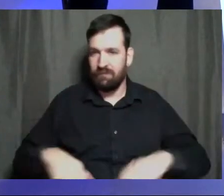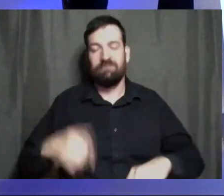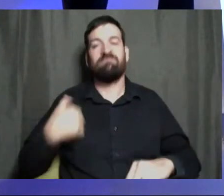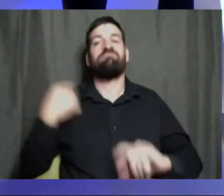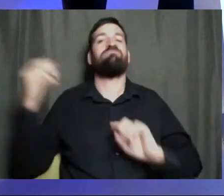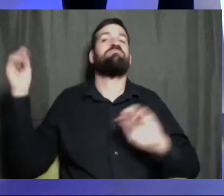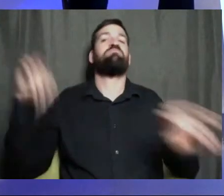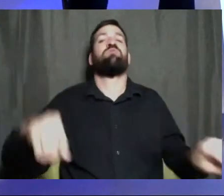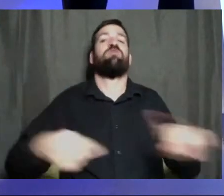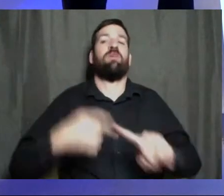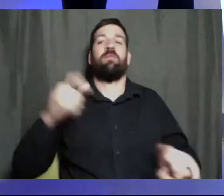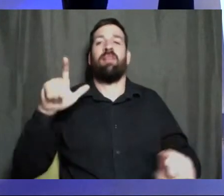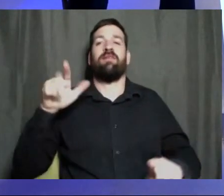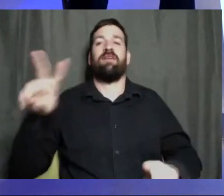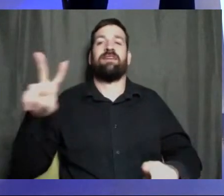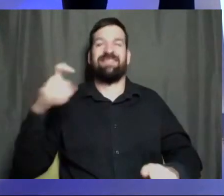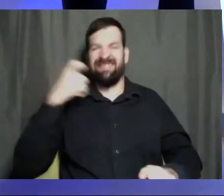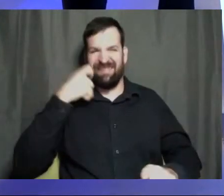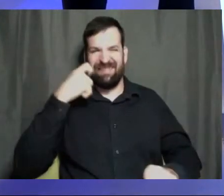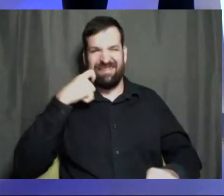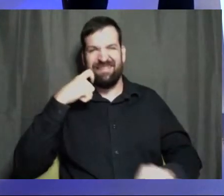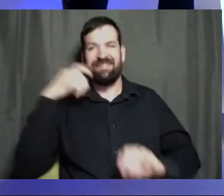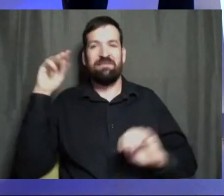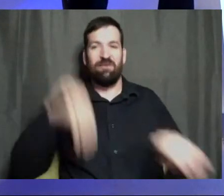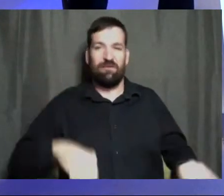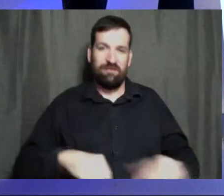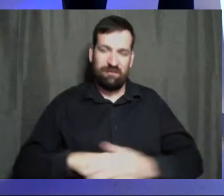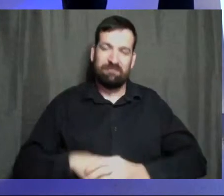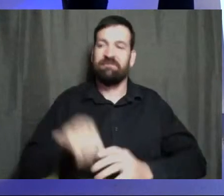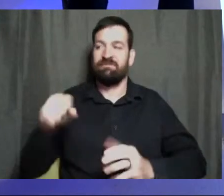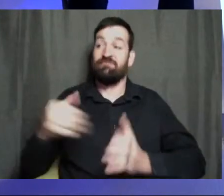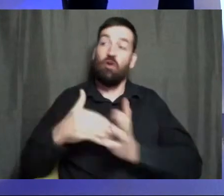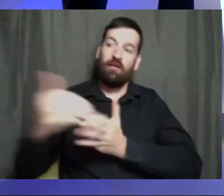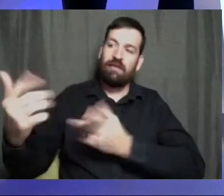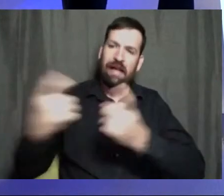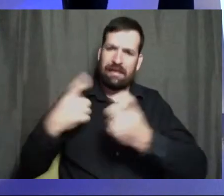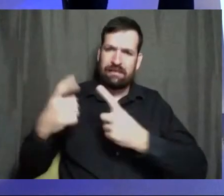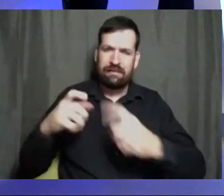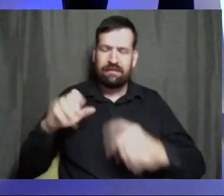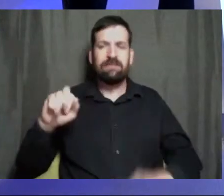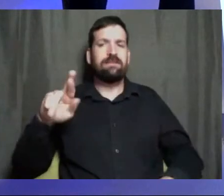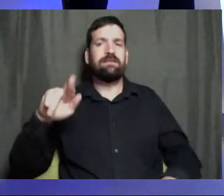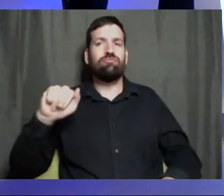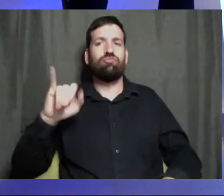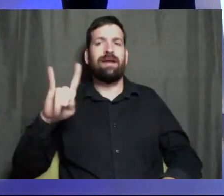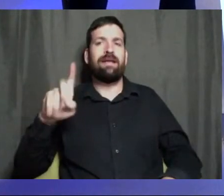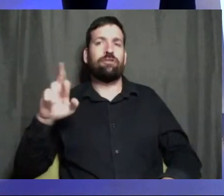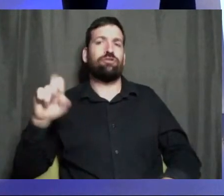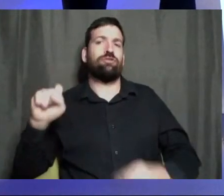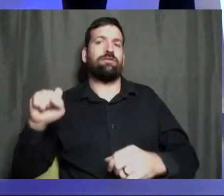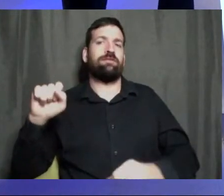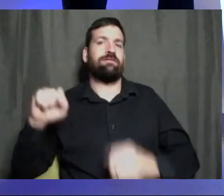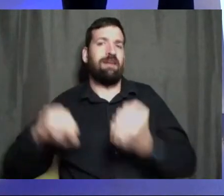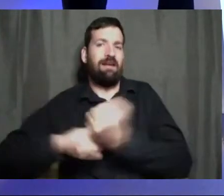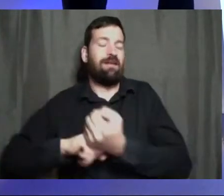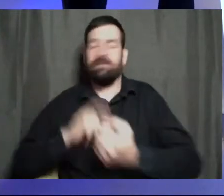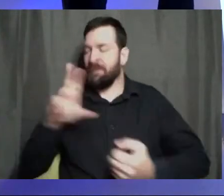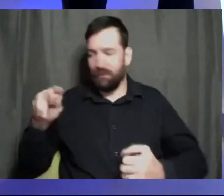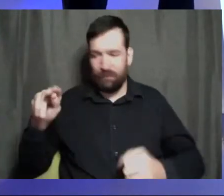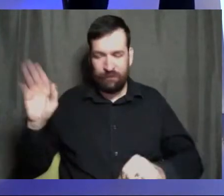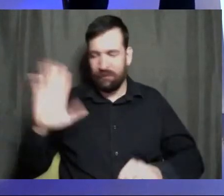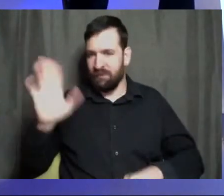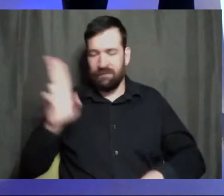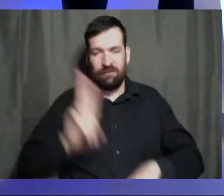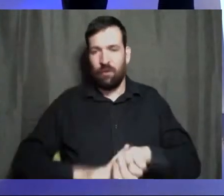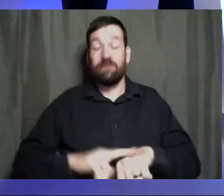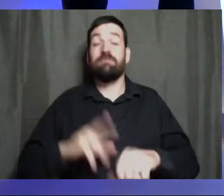a recent transplant. That's so. okay. I know people often ask me if I'm a Raiders fan, and I have to tell them, of course not. So I totally get it. It's so nice to have both of you sitting